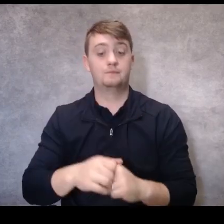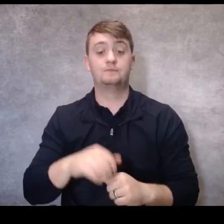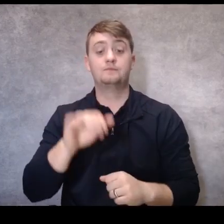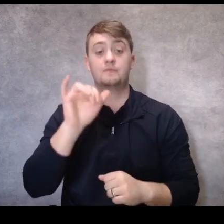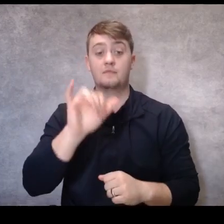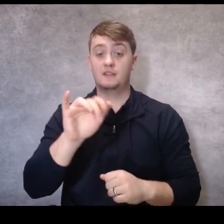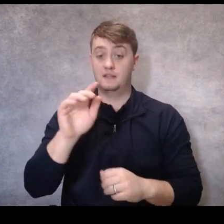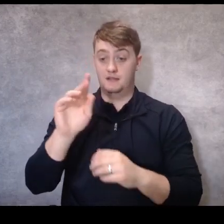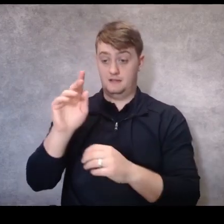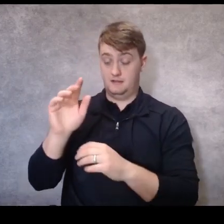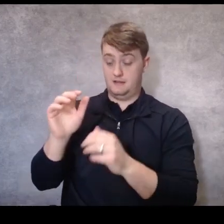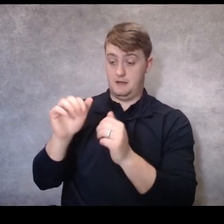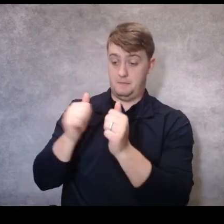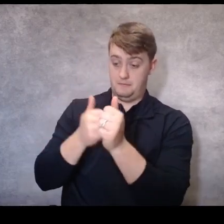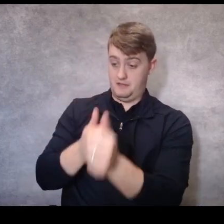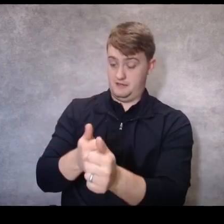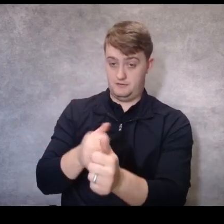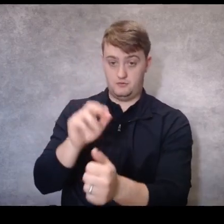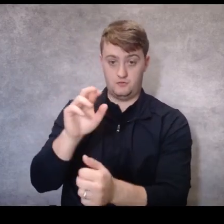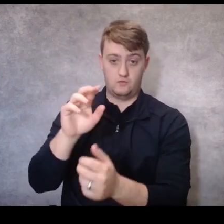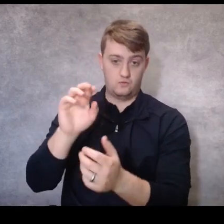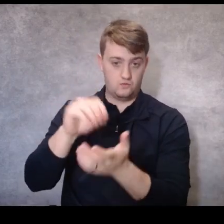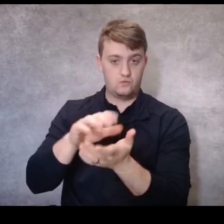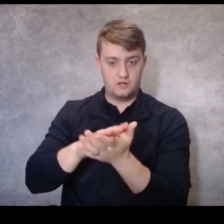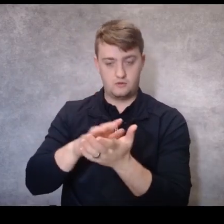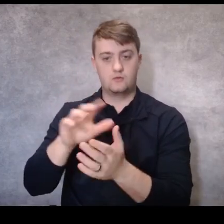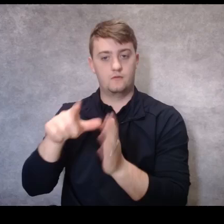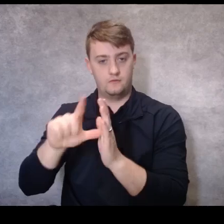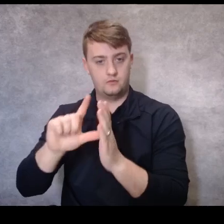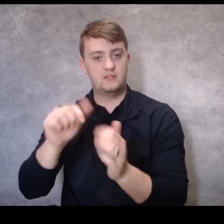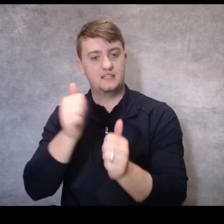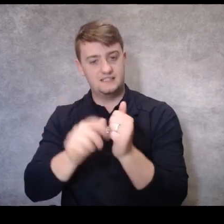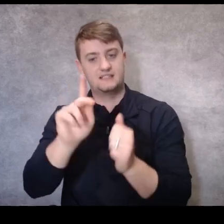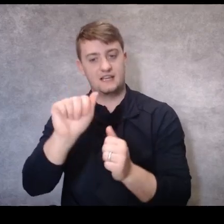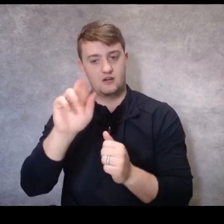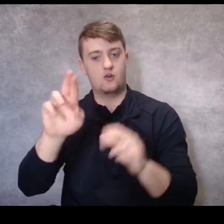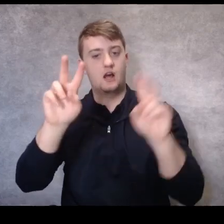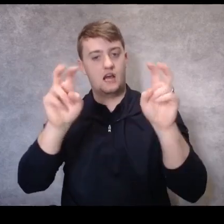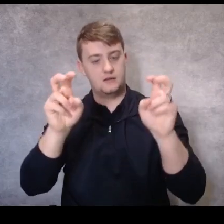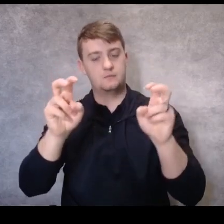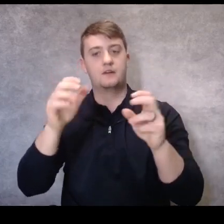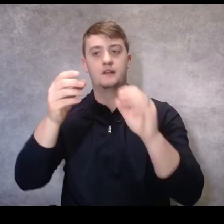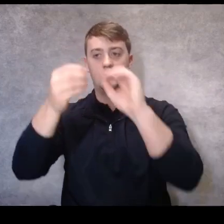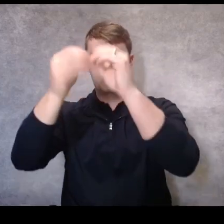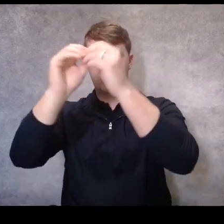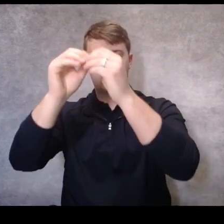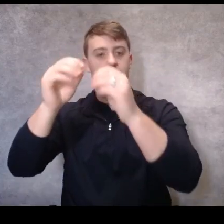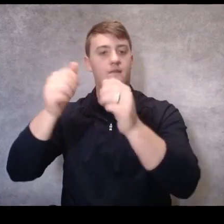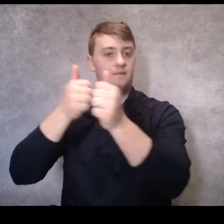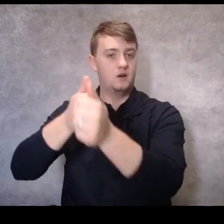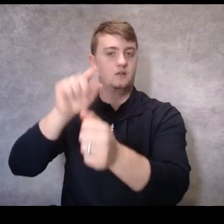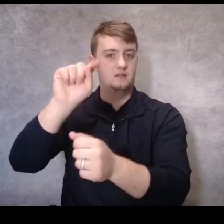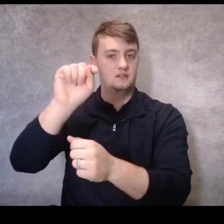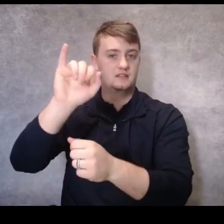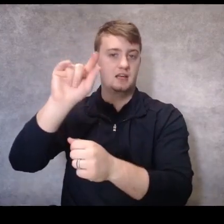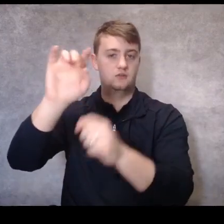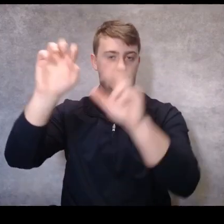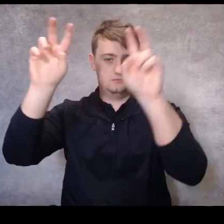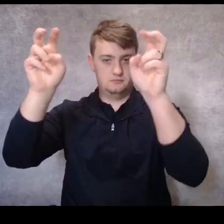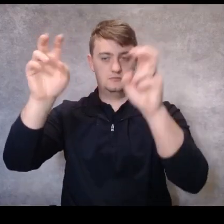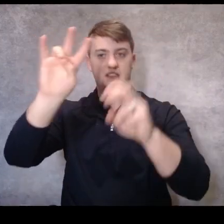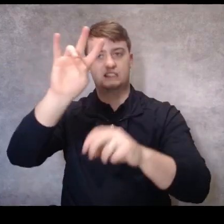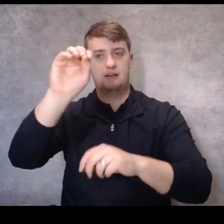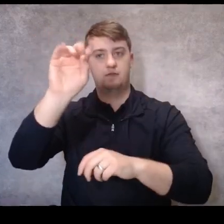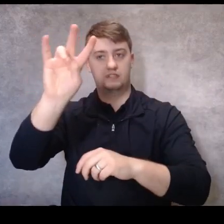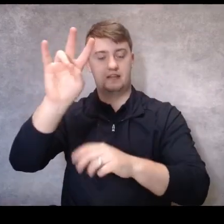the Compliance Record Review document, each KAR item is numbered according to the corresponding title,